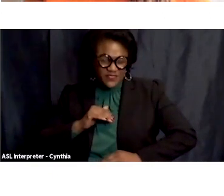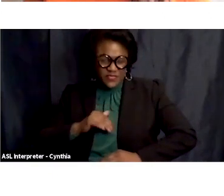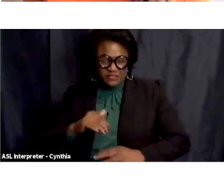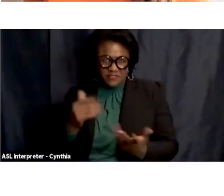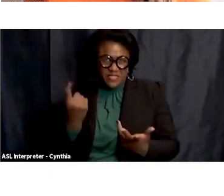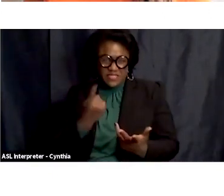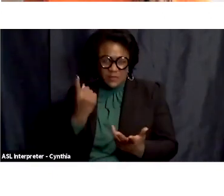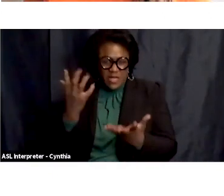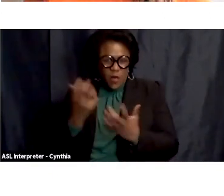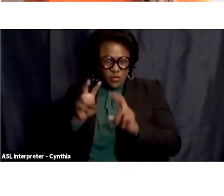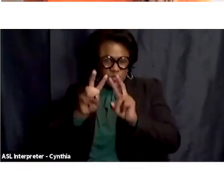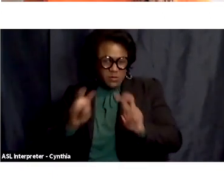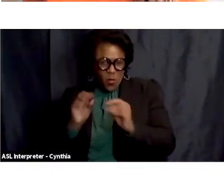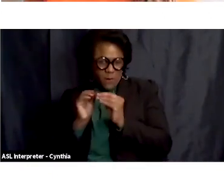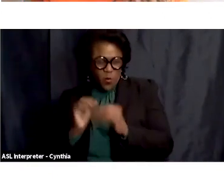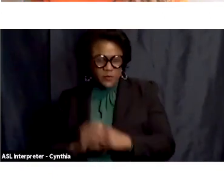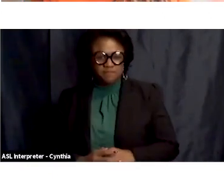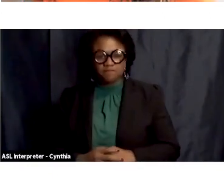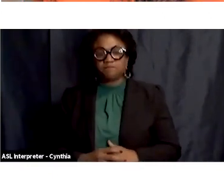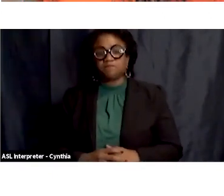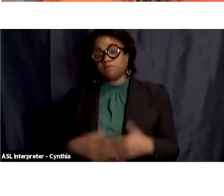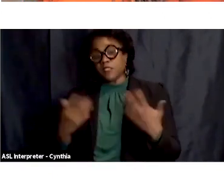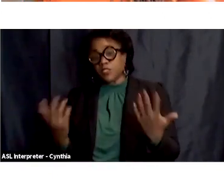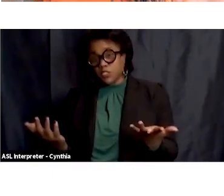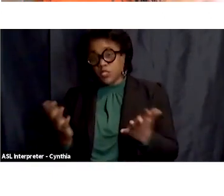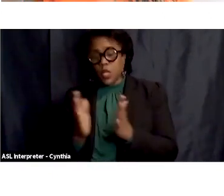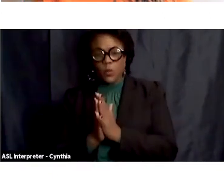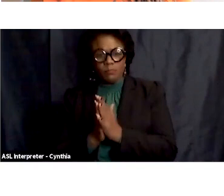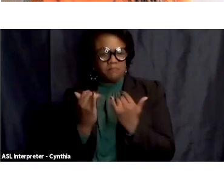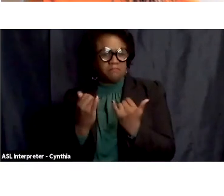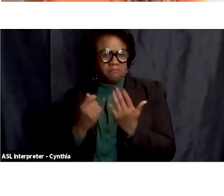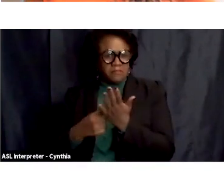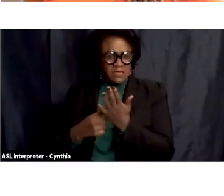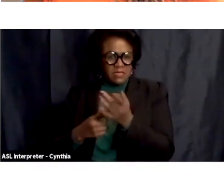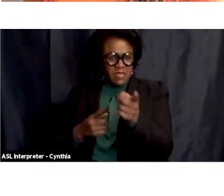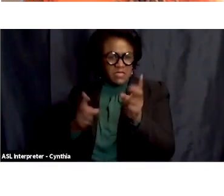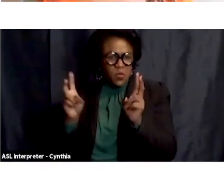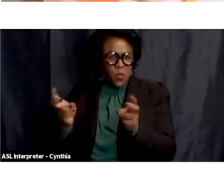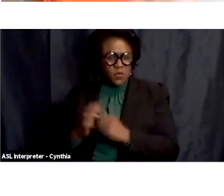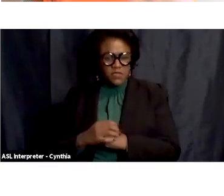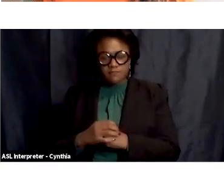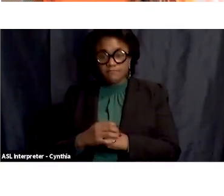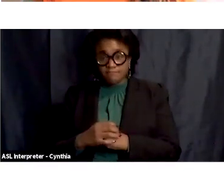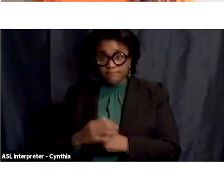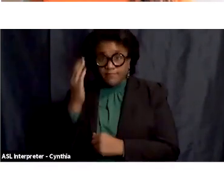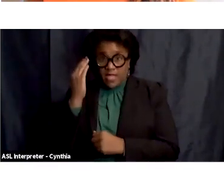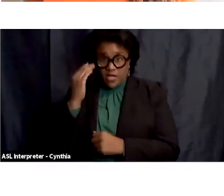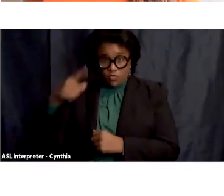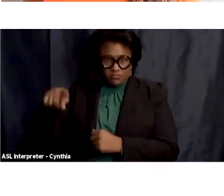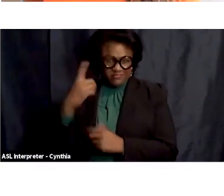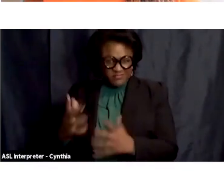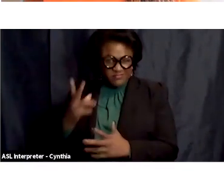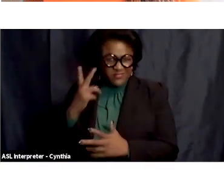that I want to explore. So let's talk about this quote. I know that folks have seen it